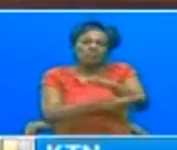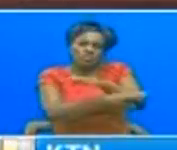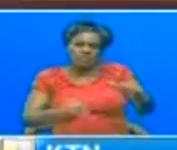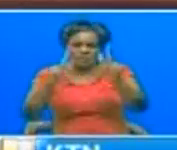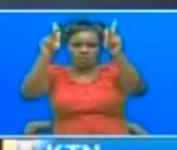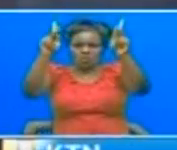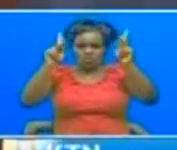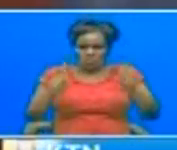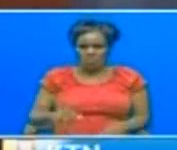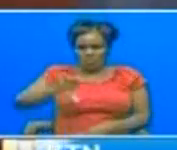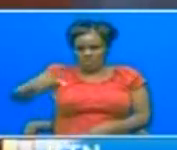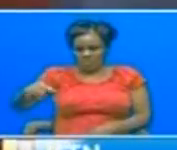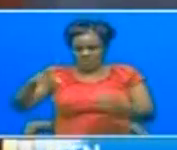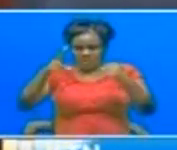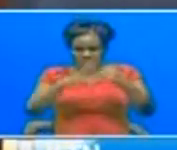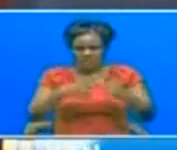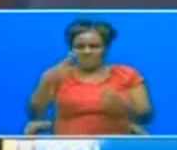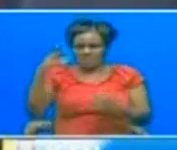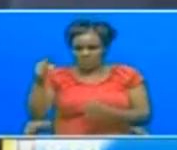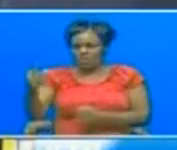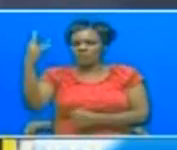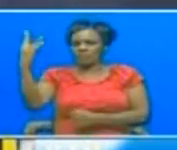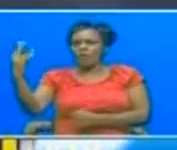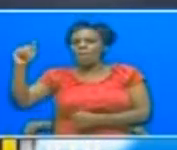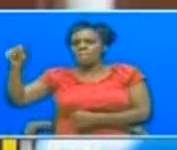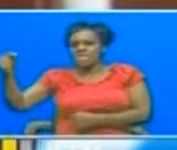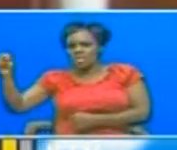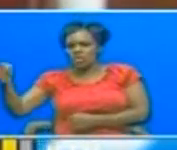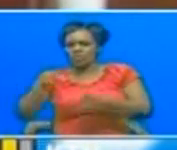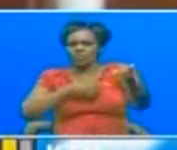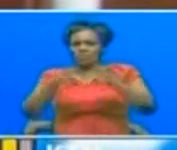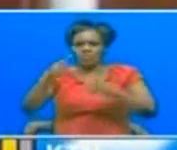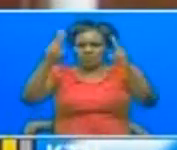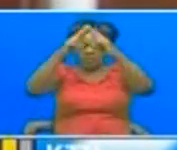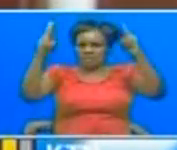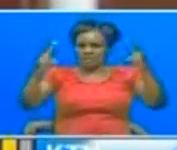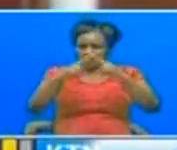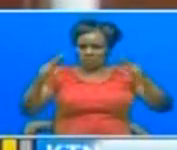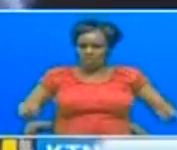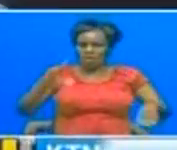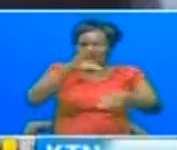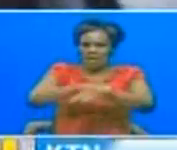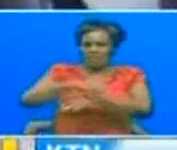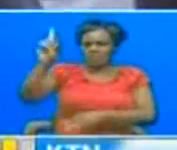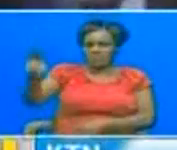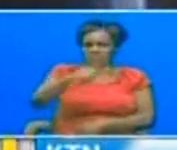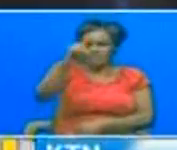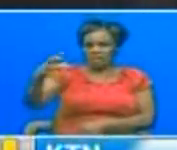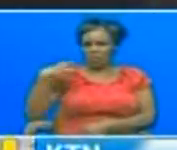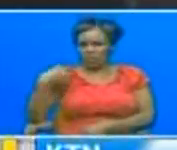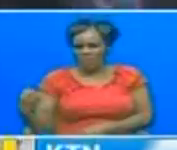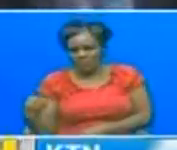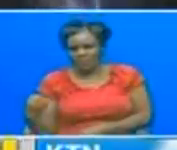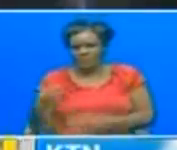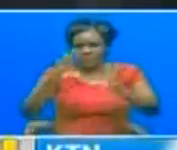County Government of 17.4 million shillings in international trips, and fraudulently acquiring public property. They